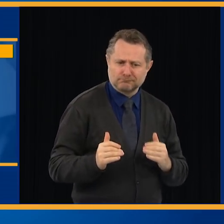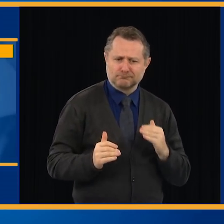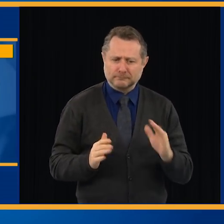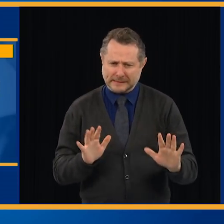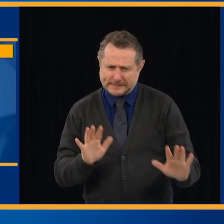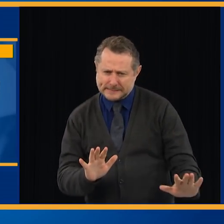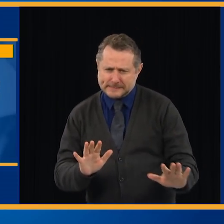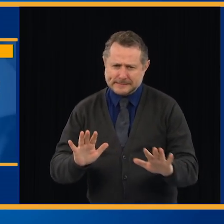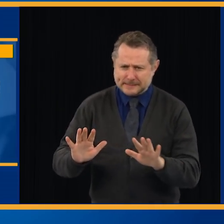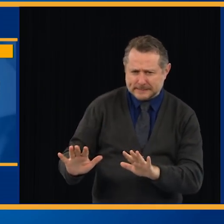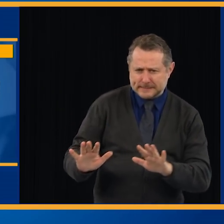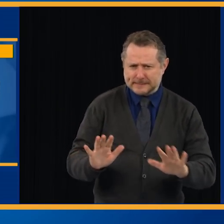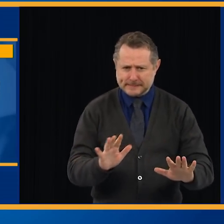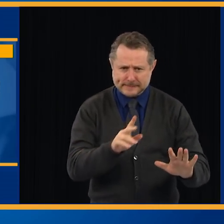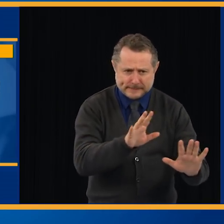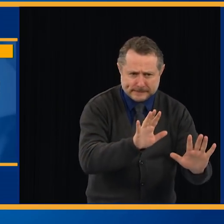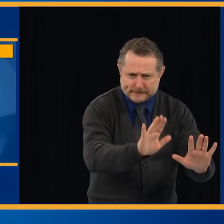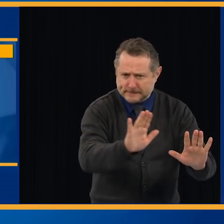pay attention to.